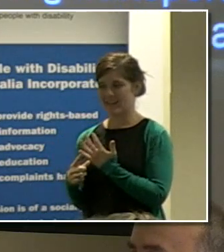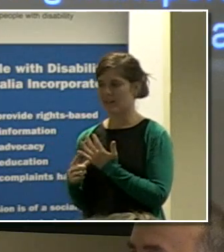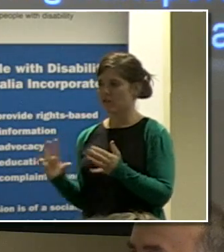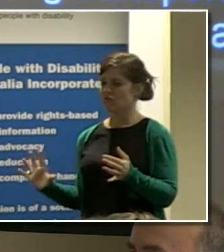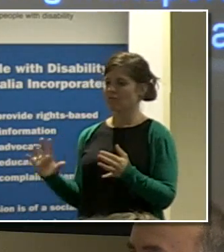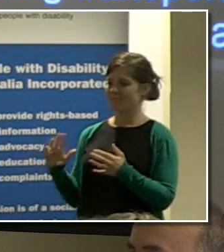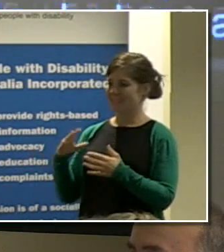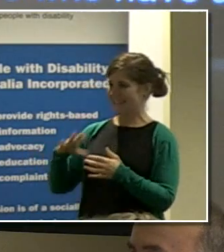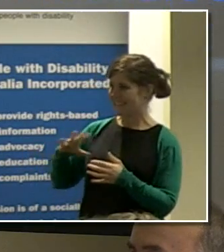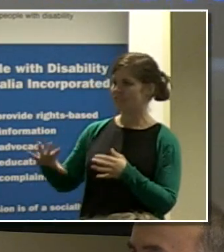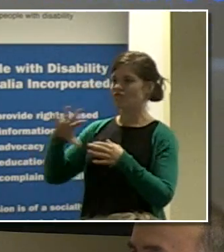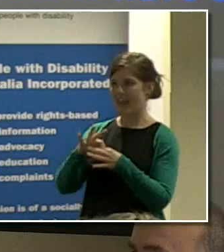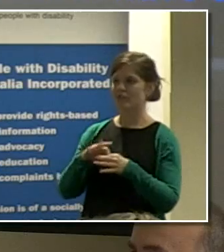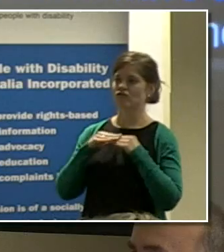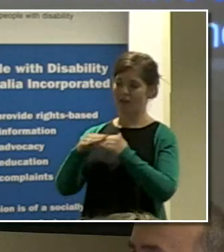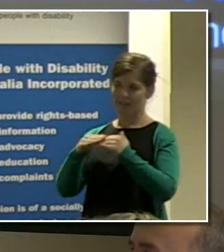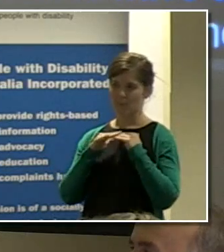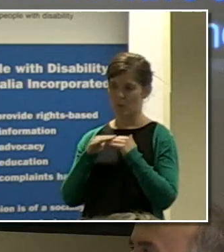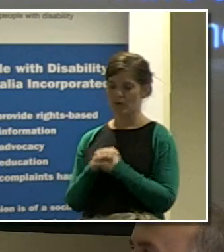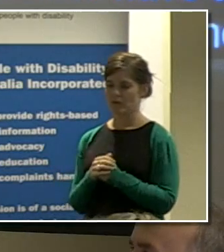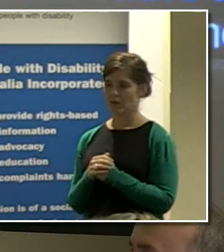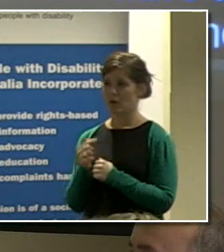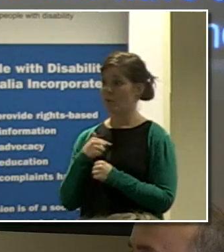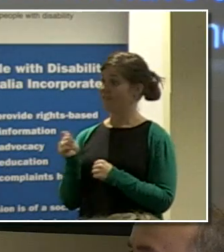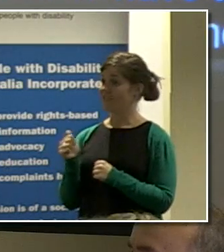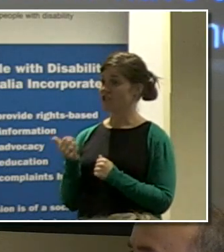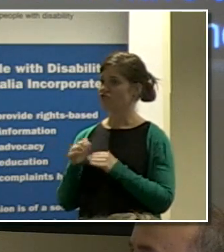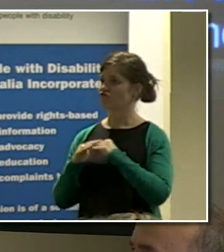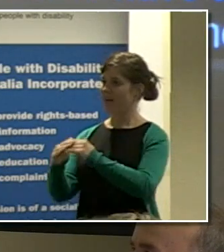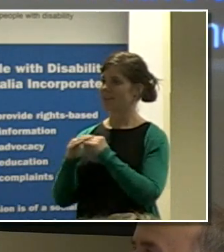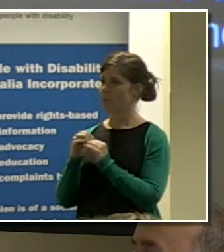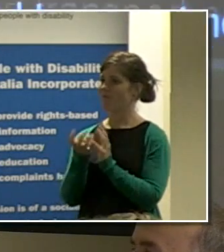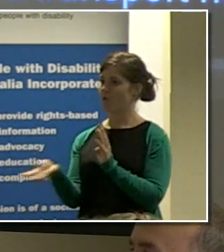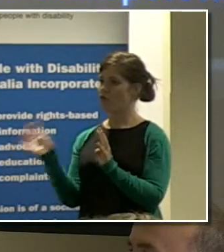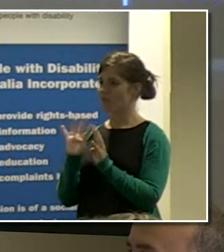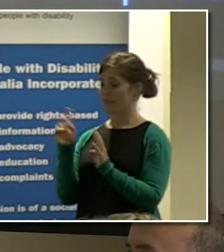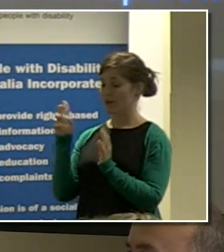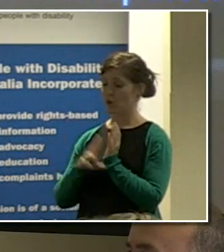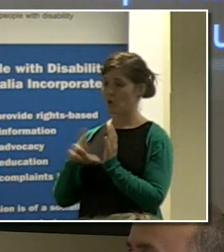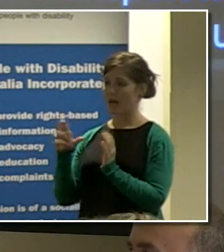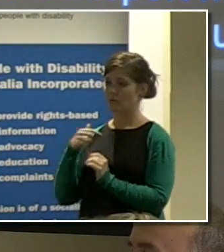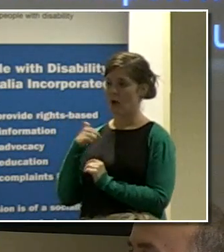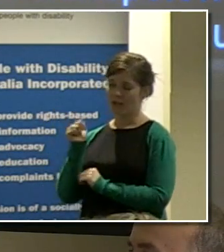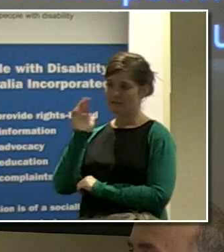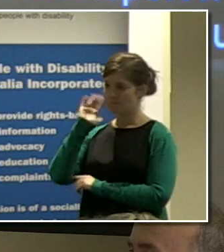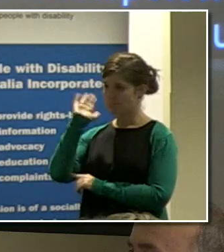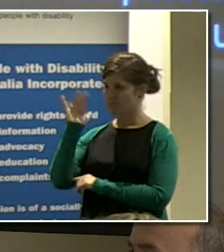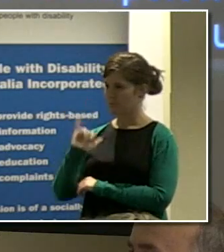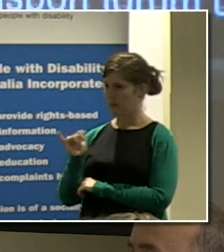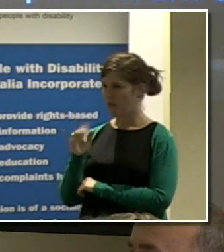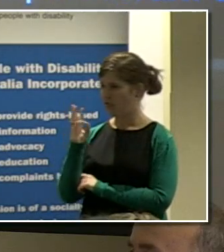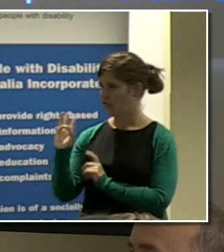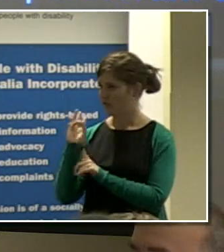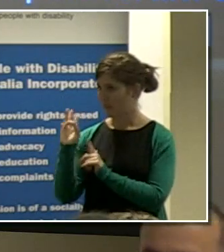disability-related transport need. We had a transport forum up in Newcastle, which I spoke at about 3 weeks ago.